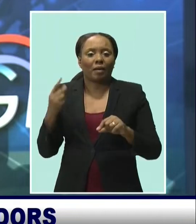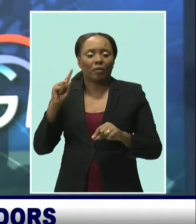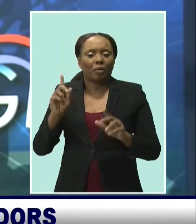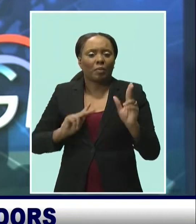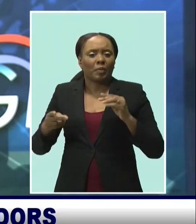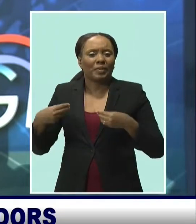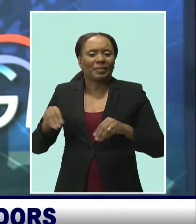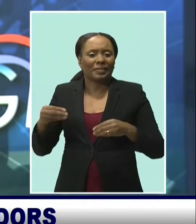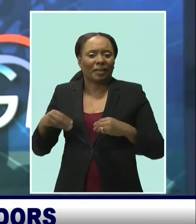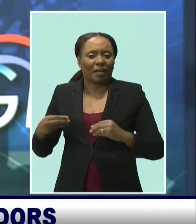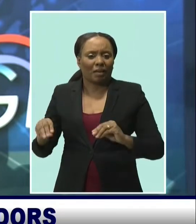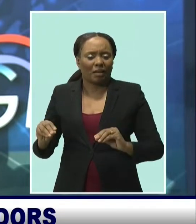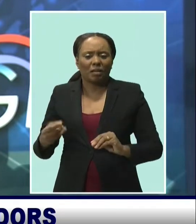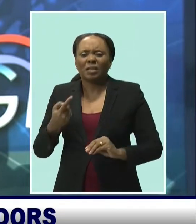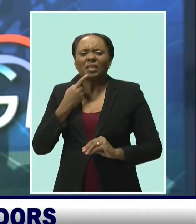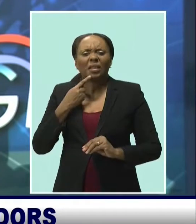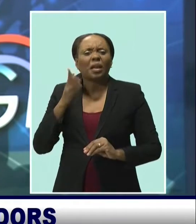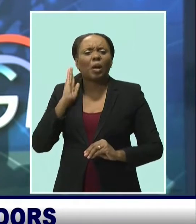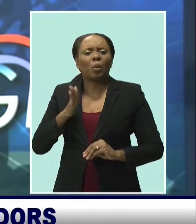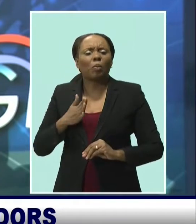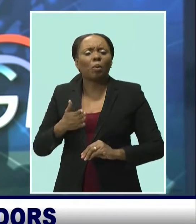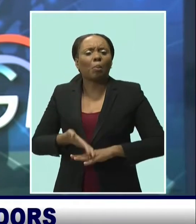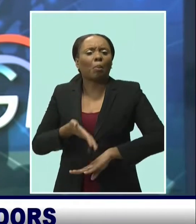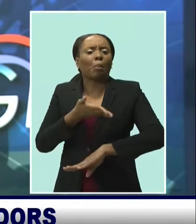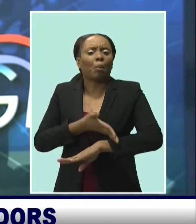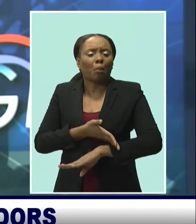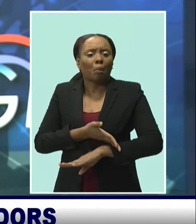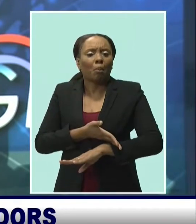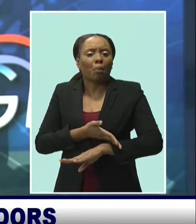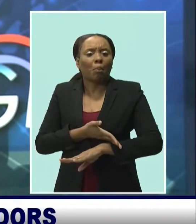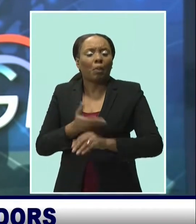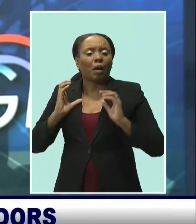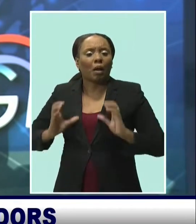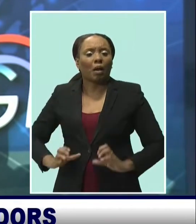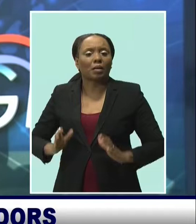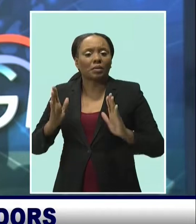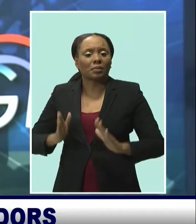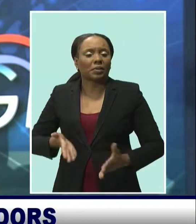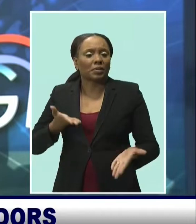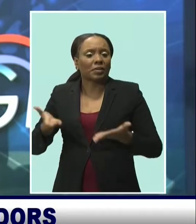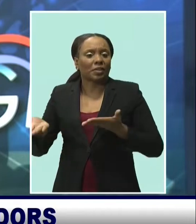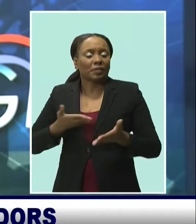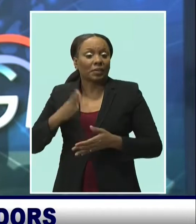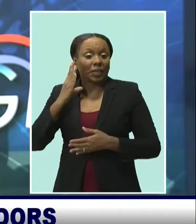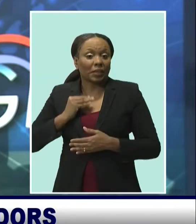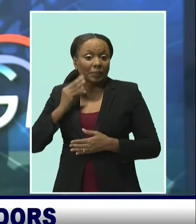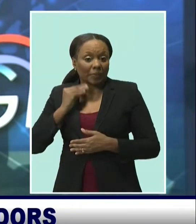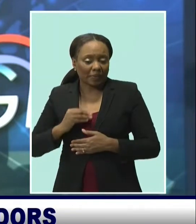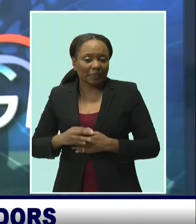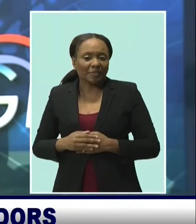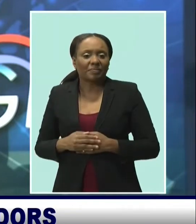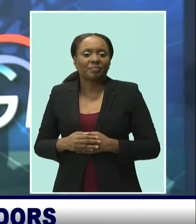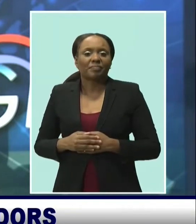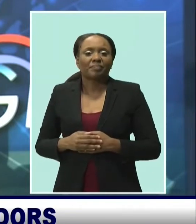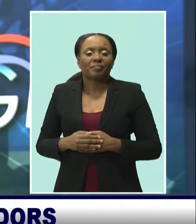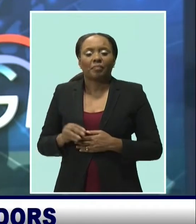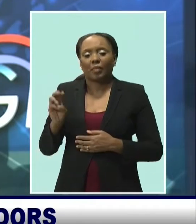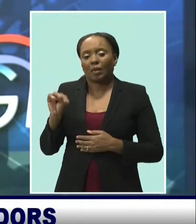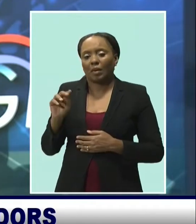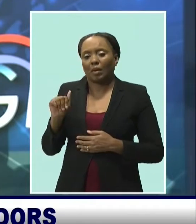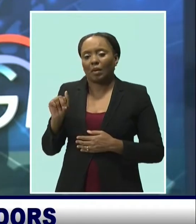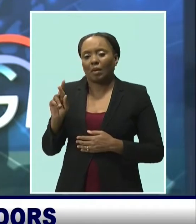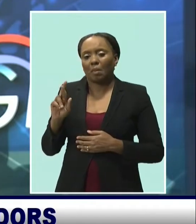service experience. Chief Product Development Officer Marcia Aline told the Joint Select Committee on Vending customer service